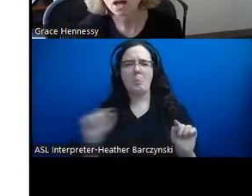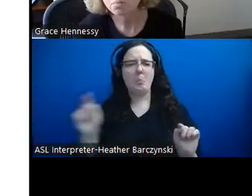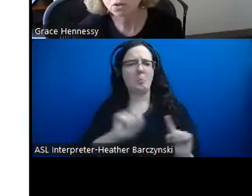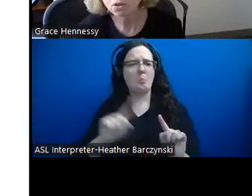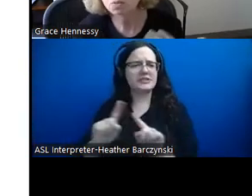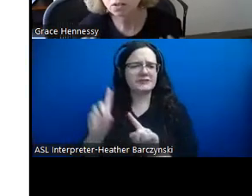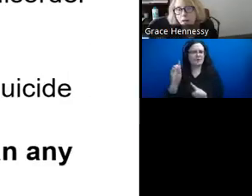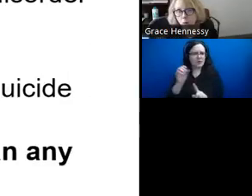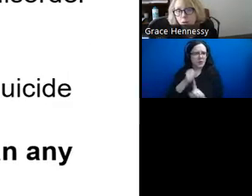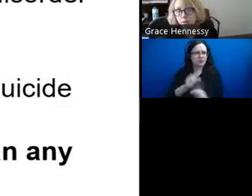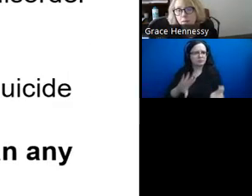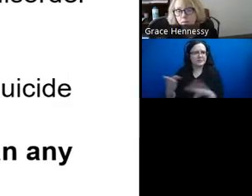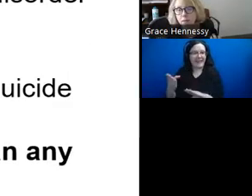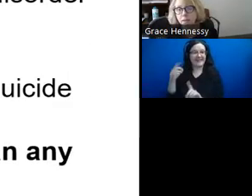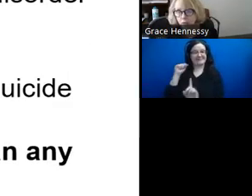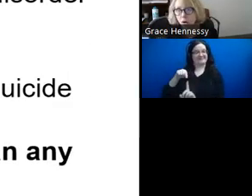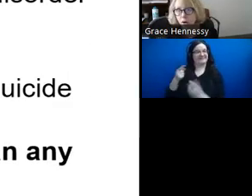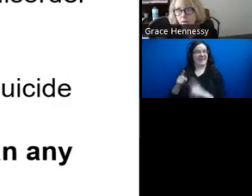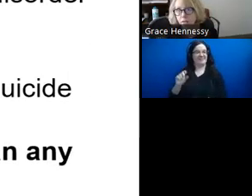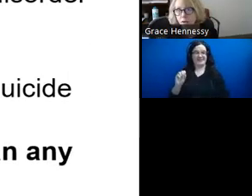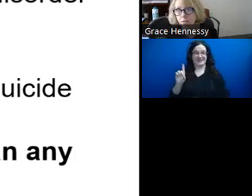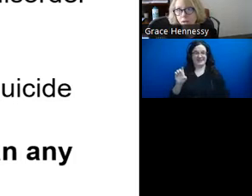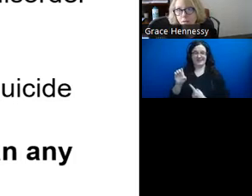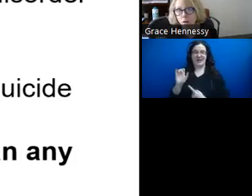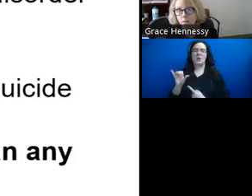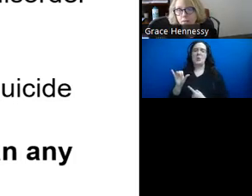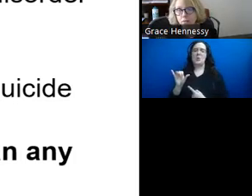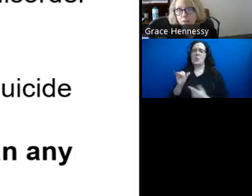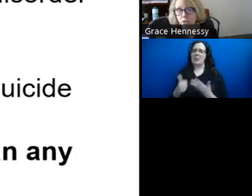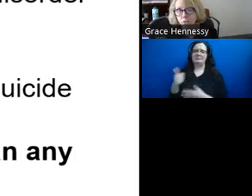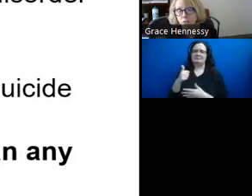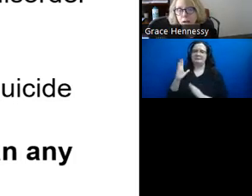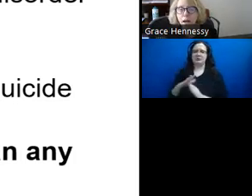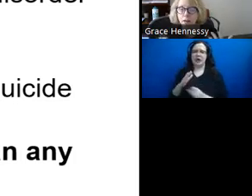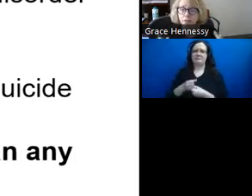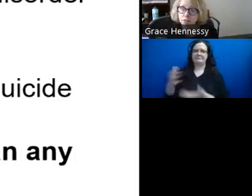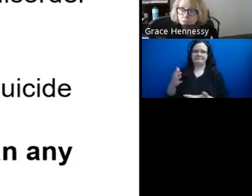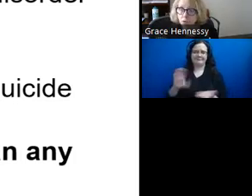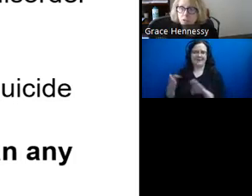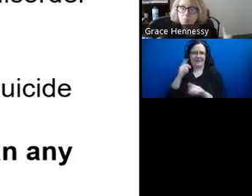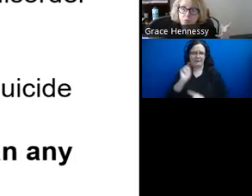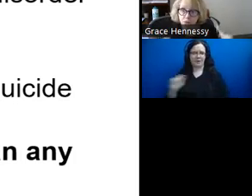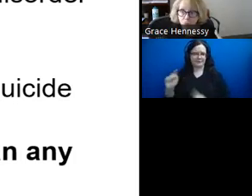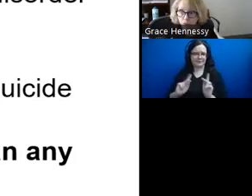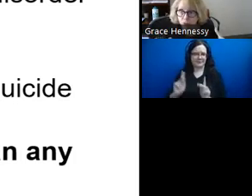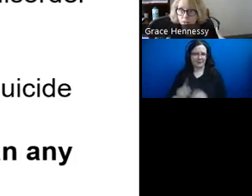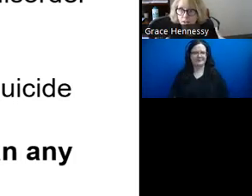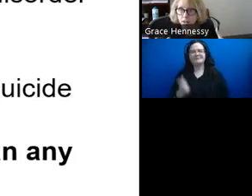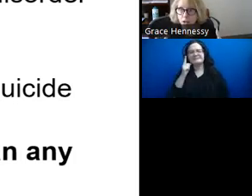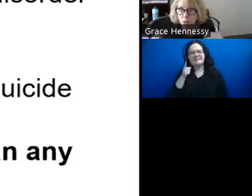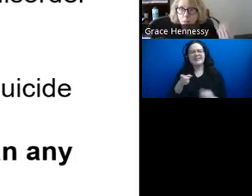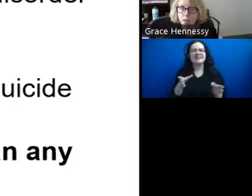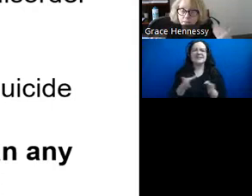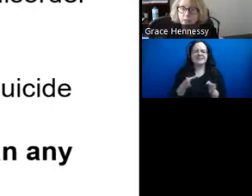disorders, but suicide was the leading cause of death among these individuals. Now, this is a small sample, this is one